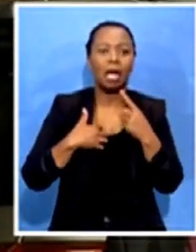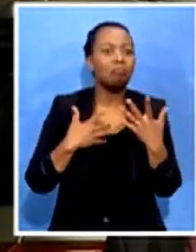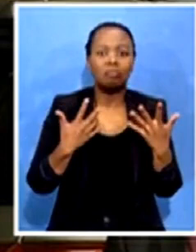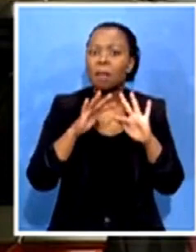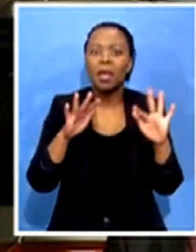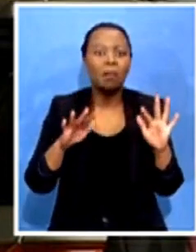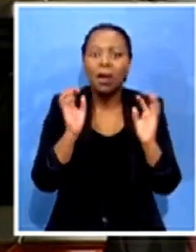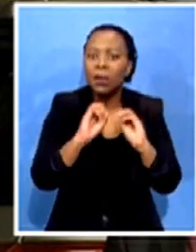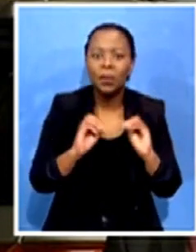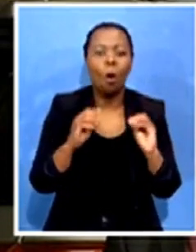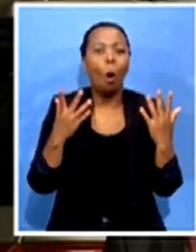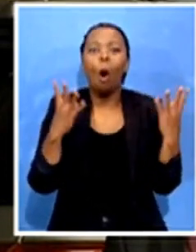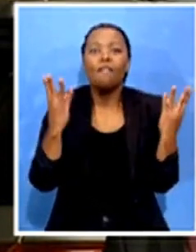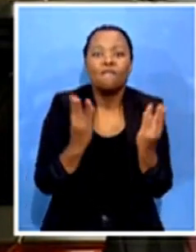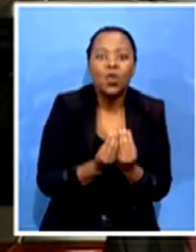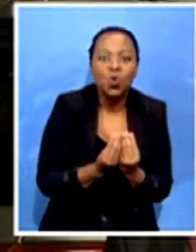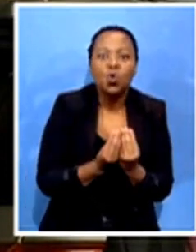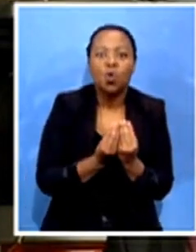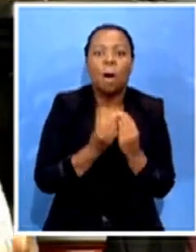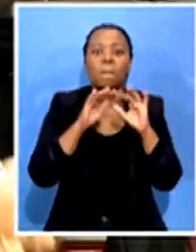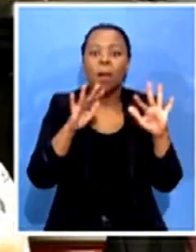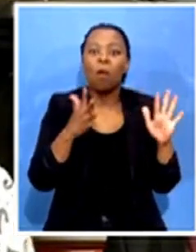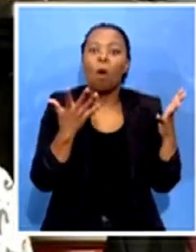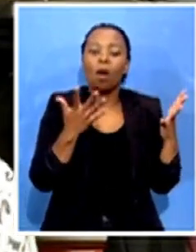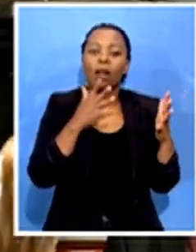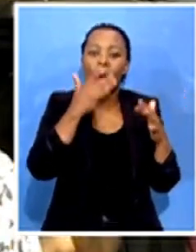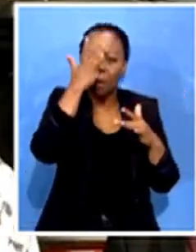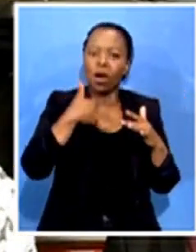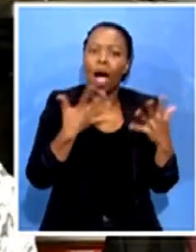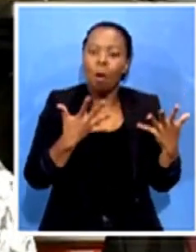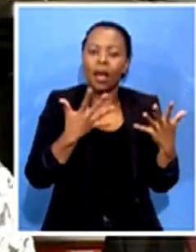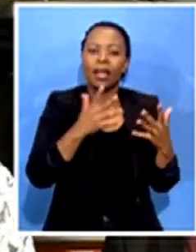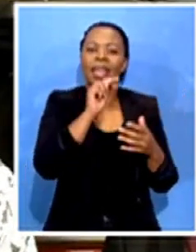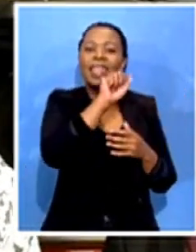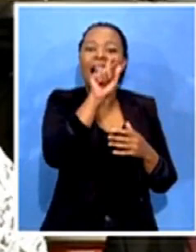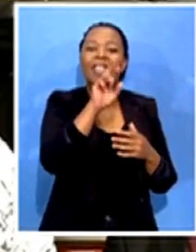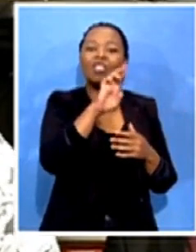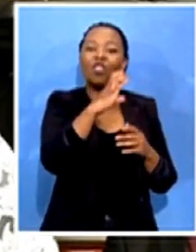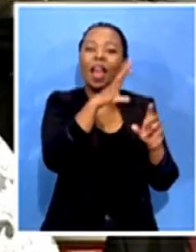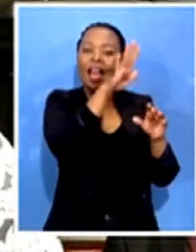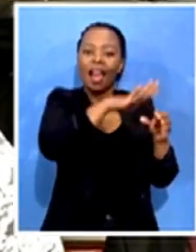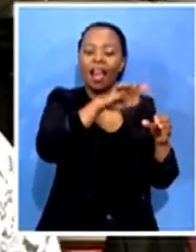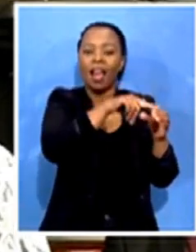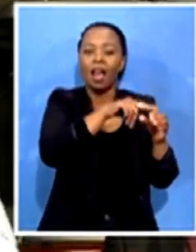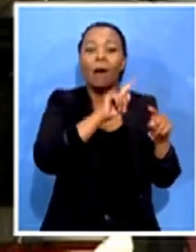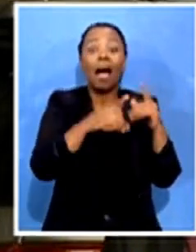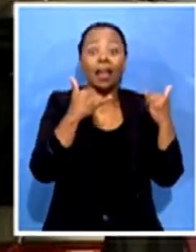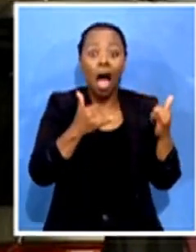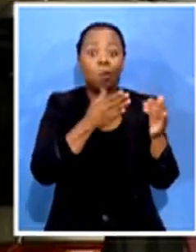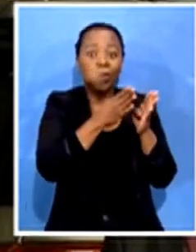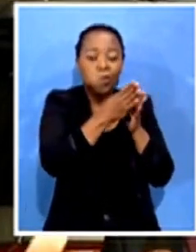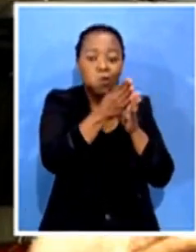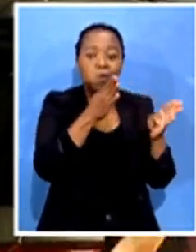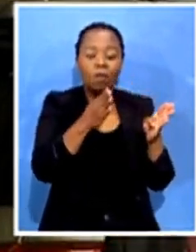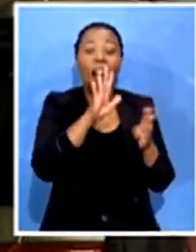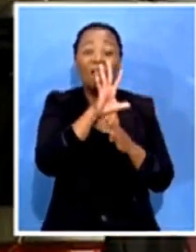at Nasrec. Even as I speak now, at Nasrec we've got 500 beds which will be